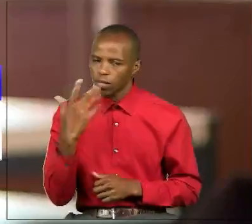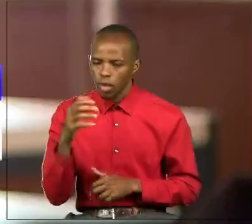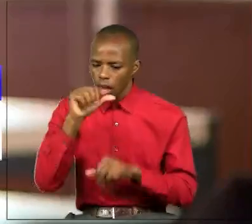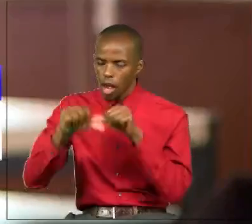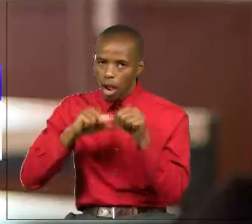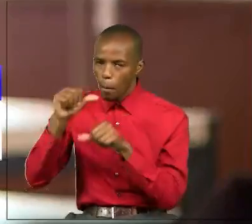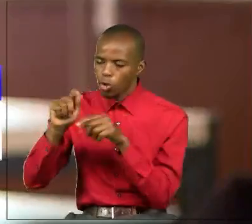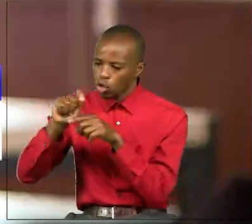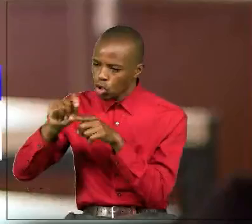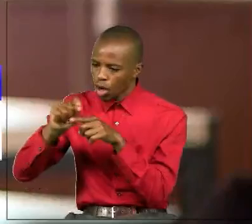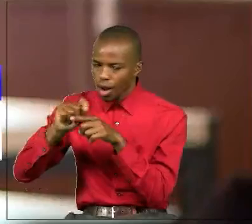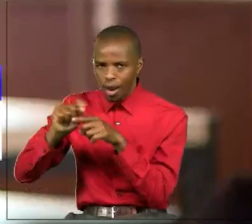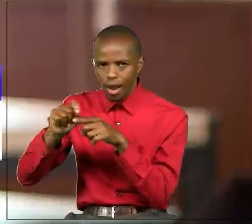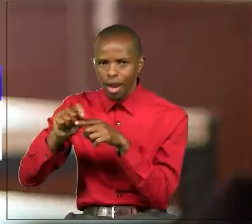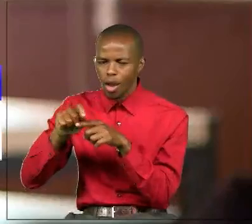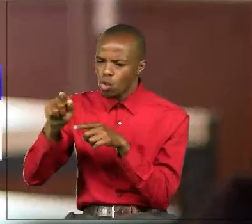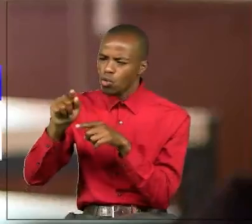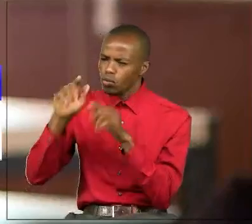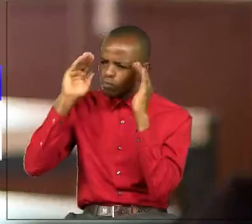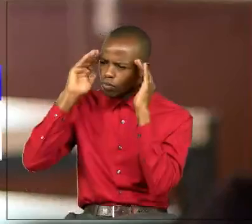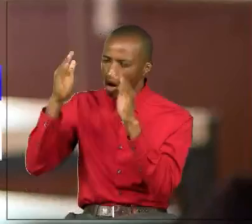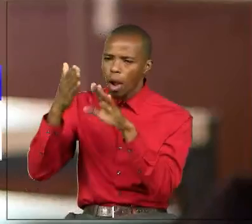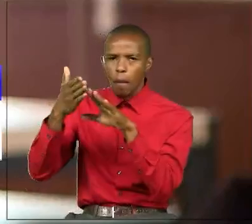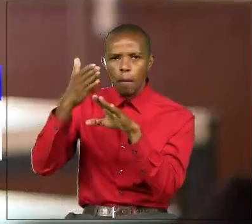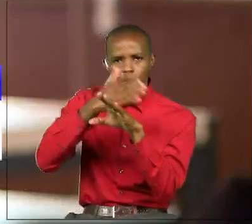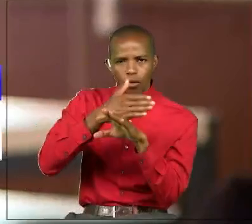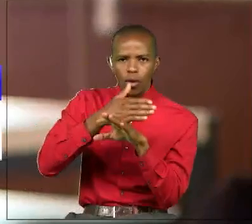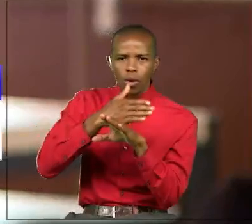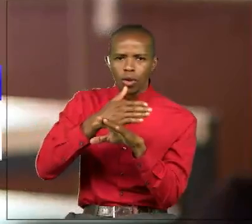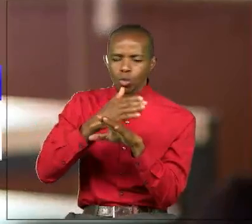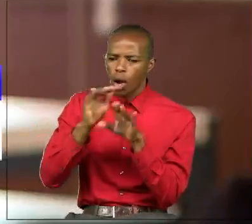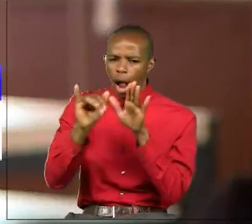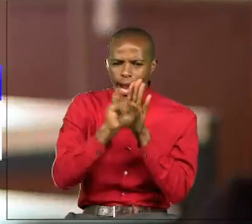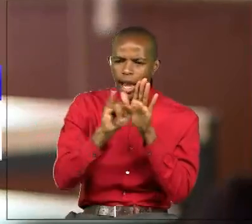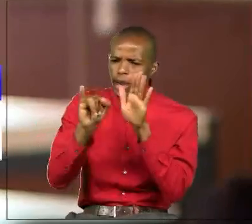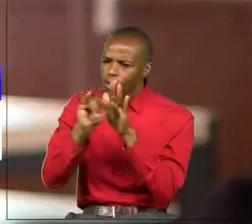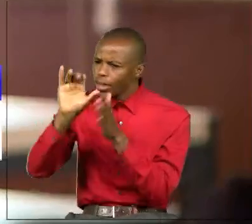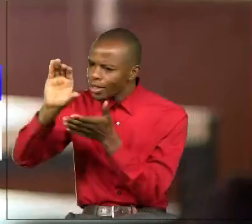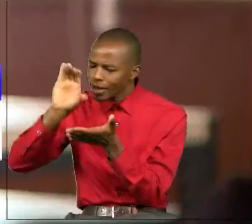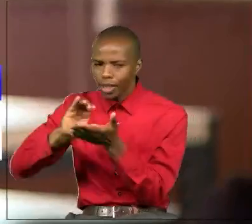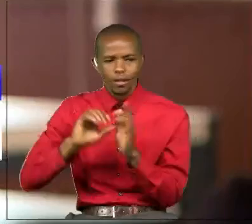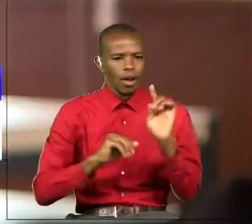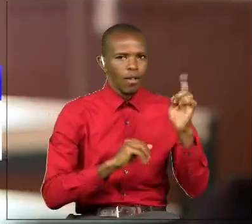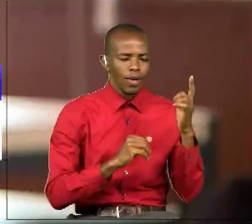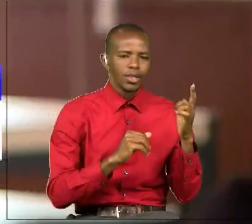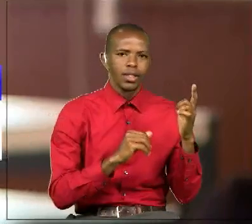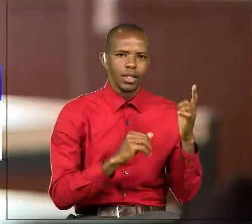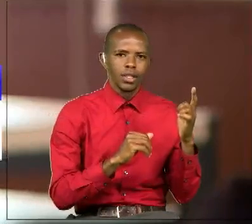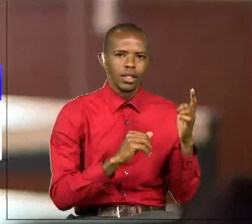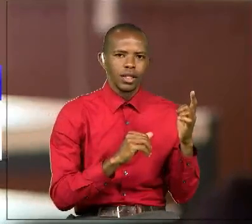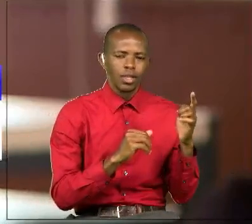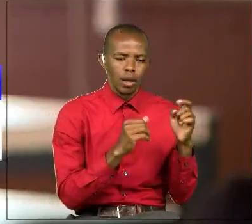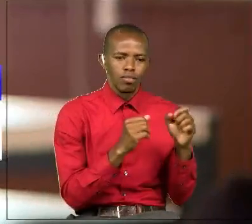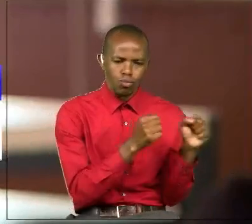about trainees. What criteria do you look for before you get to identify these centers? The first item on the criteria is being